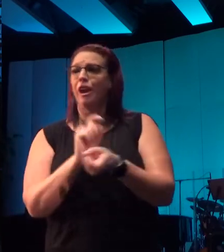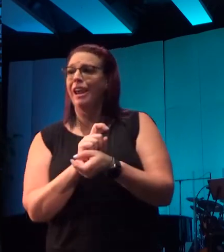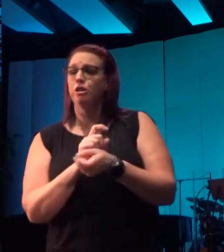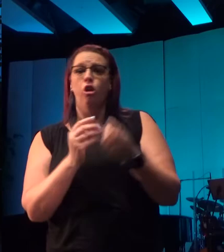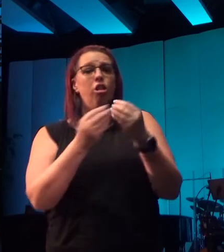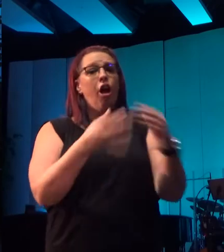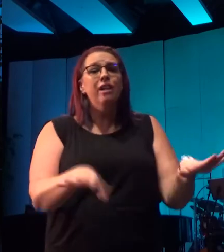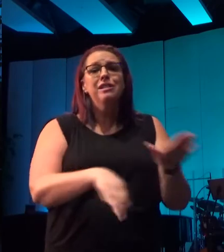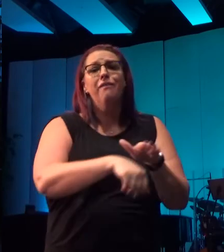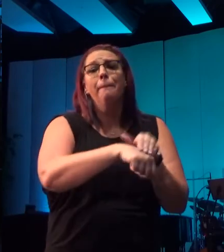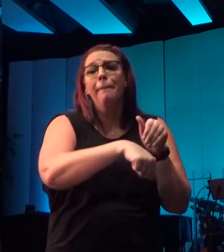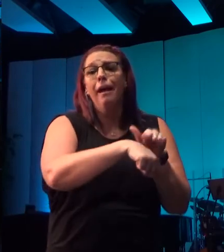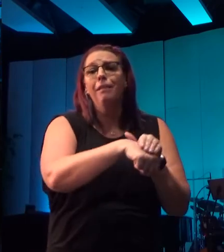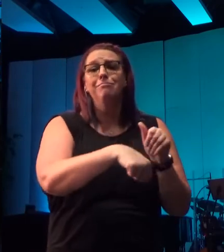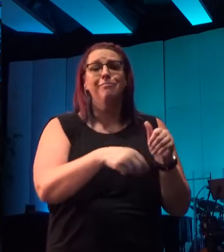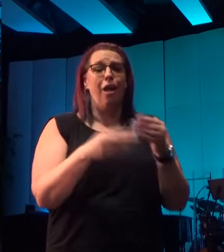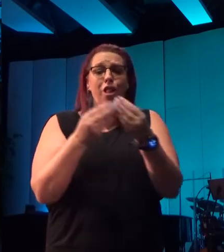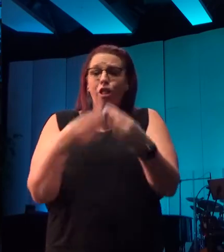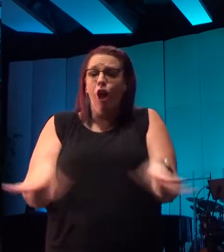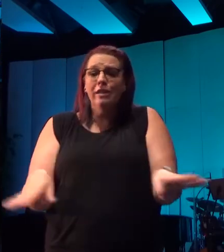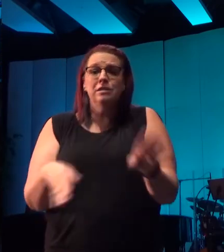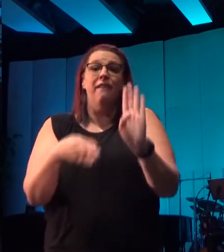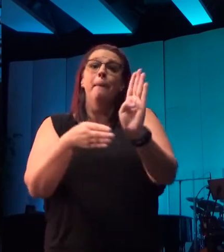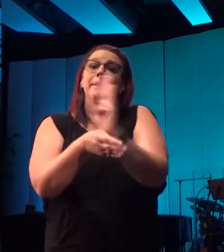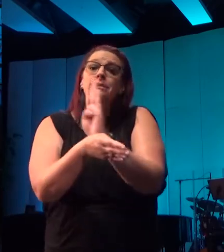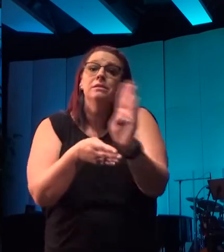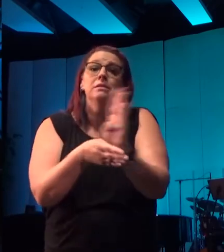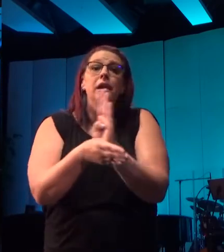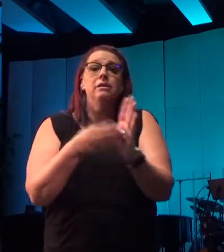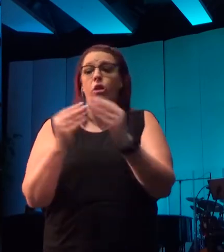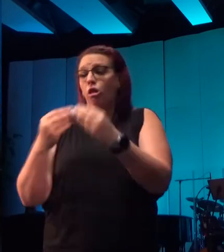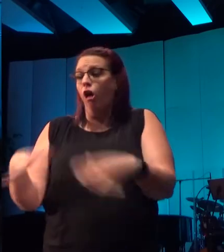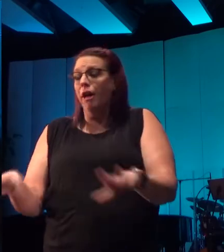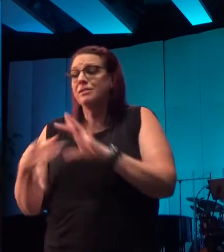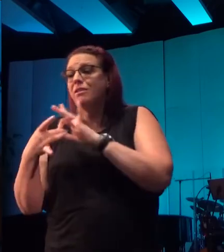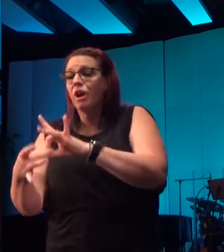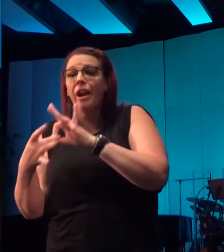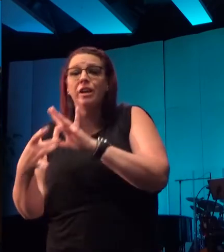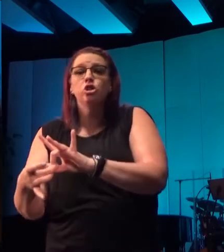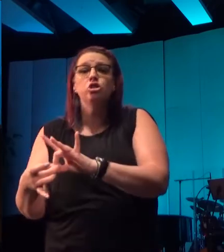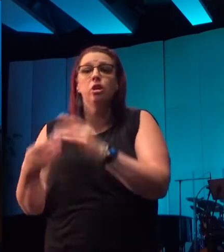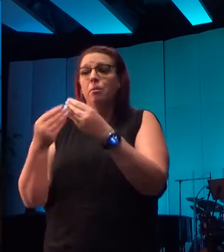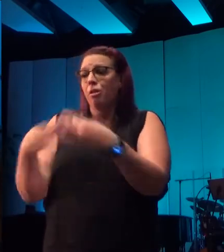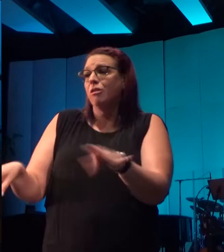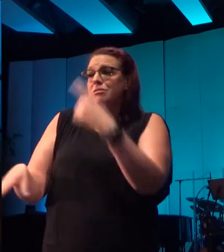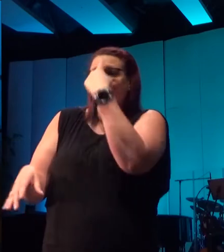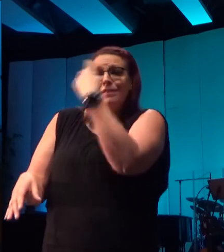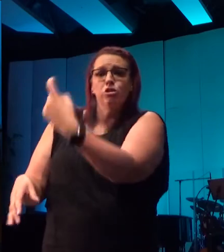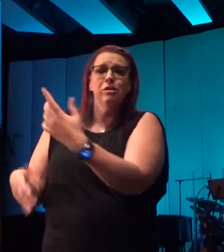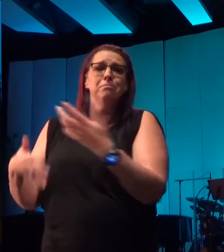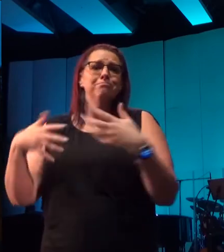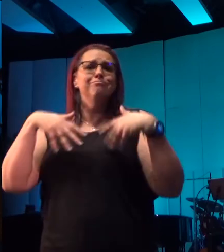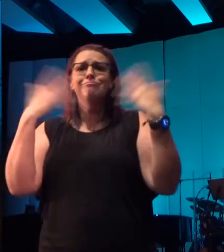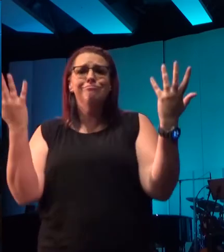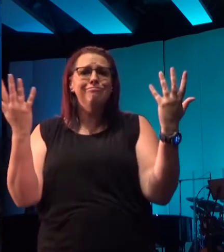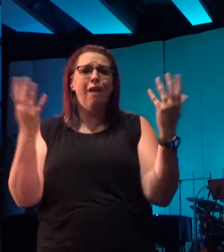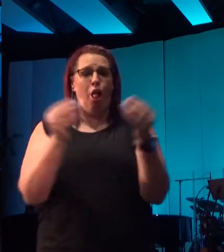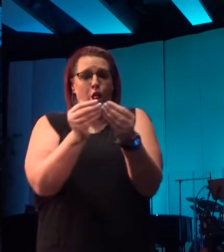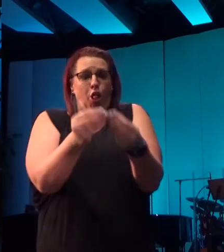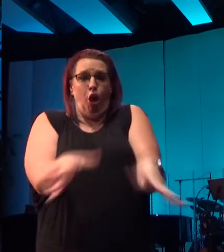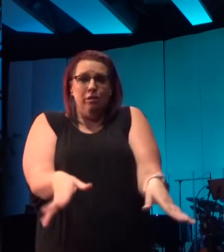of a pet, loss of a business, loss of a dream, loss of a relationship. Loss